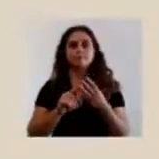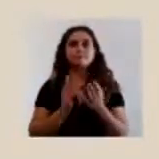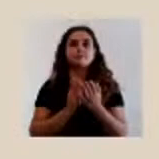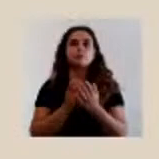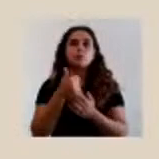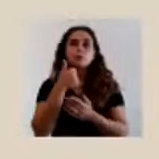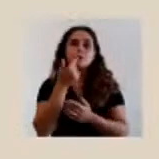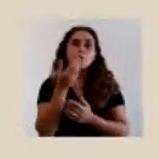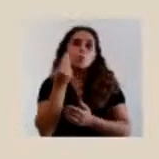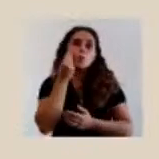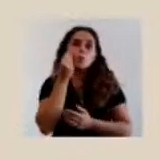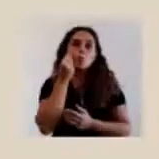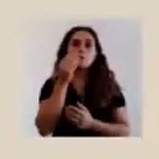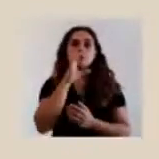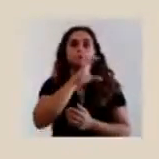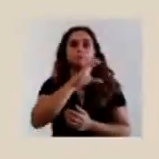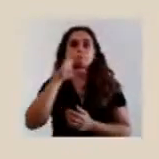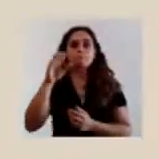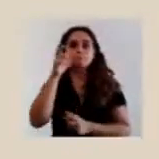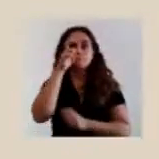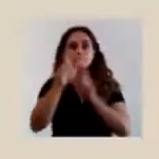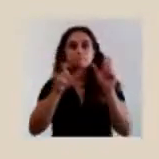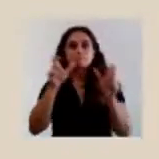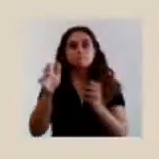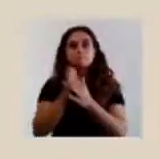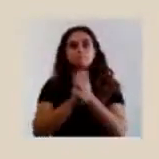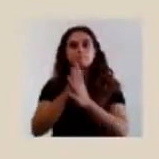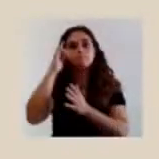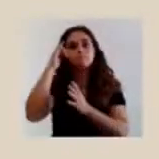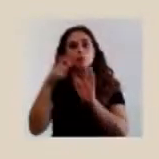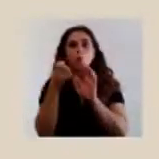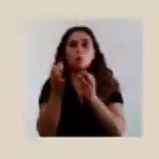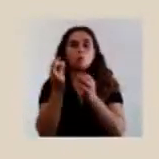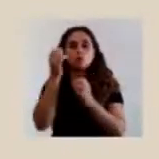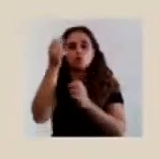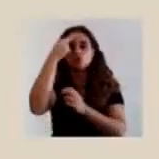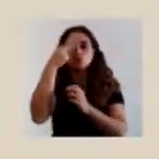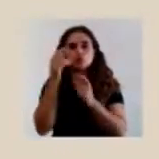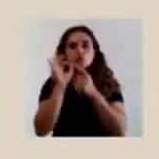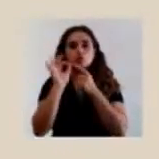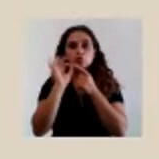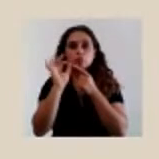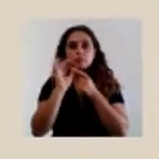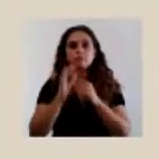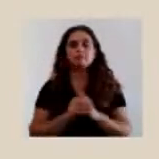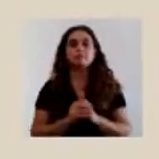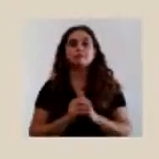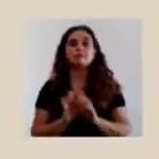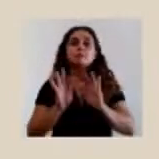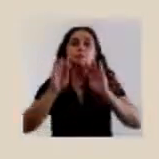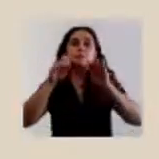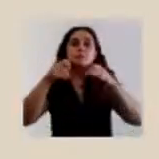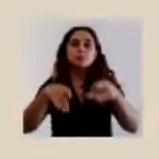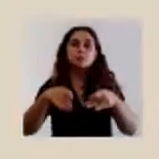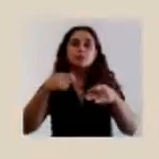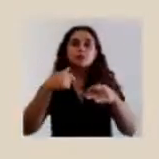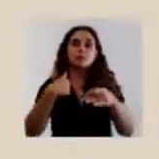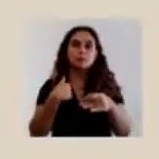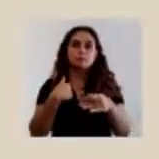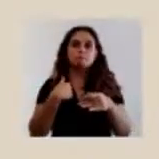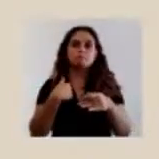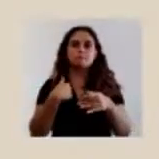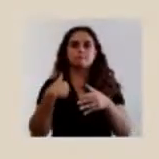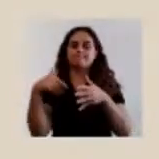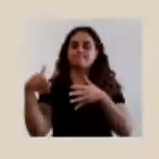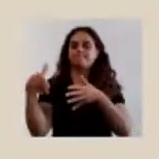how scientists try to measure bias using a specific study for implicit bias. Finally, I'll